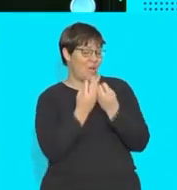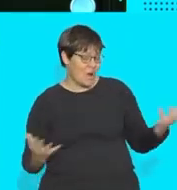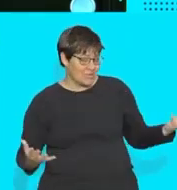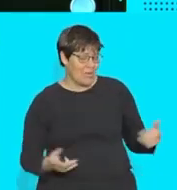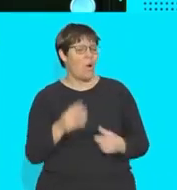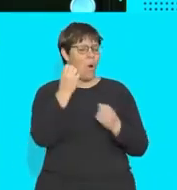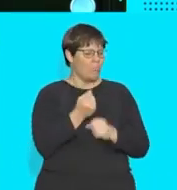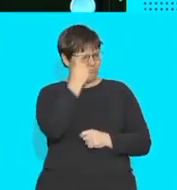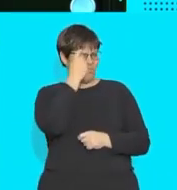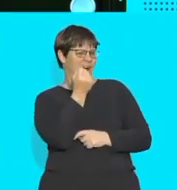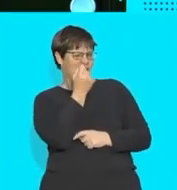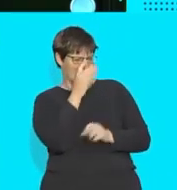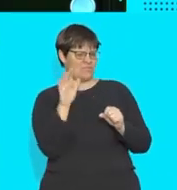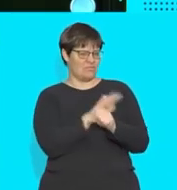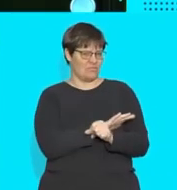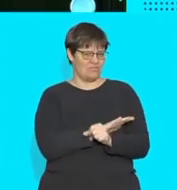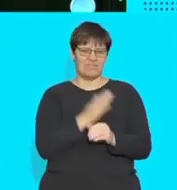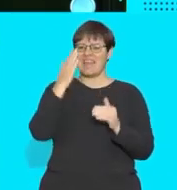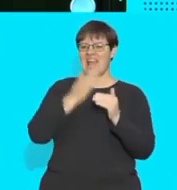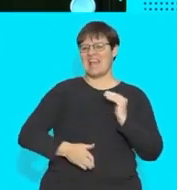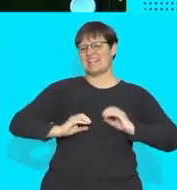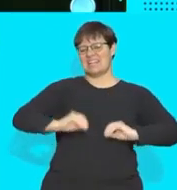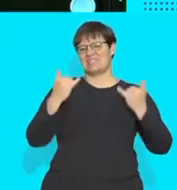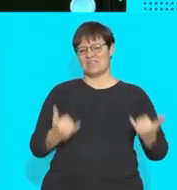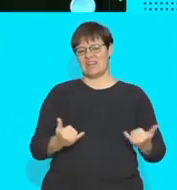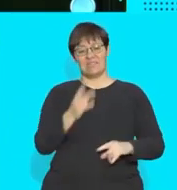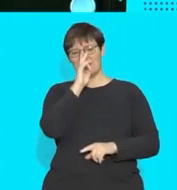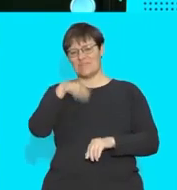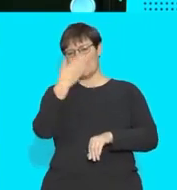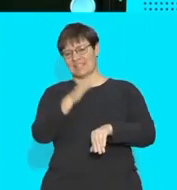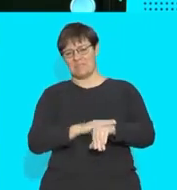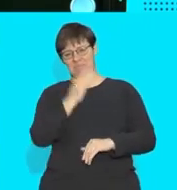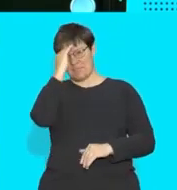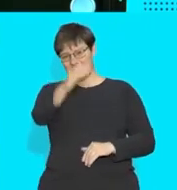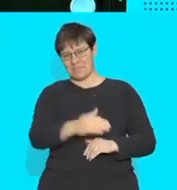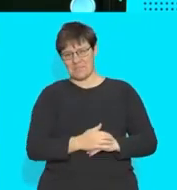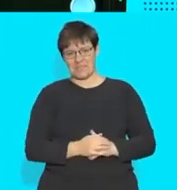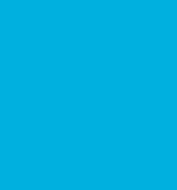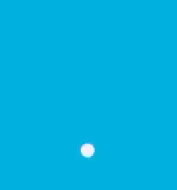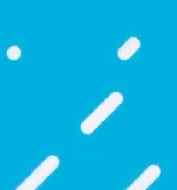hope it all makes sense. And that's the end of today's lesson. So I'll see you next time. Goodbye.